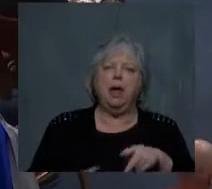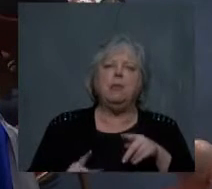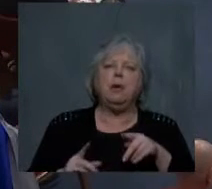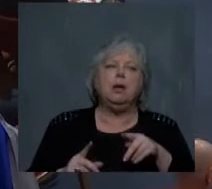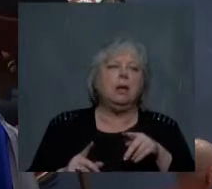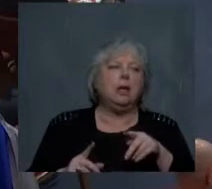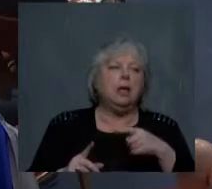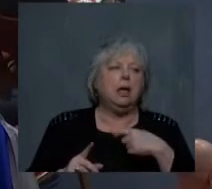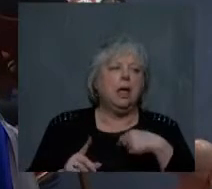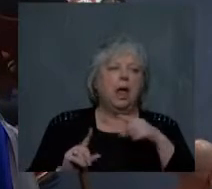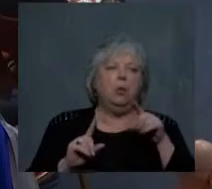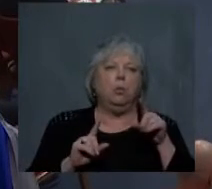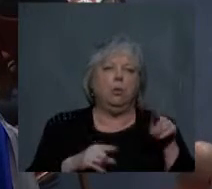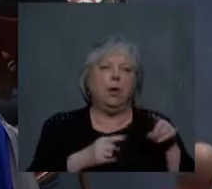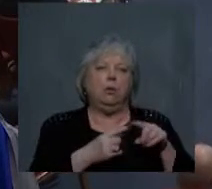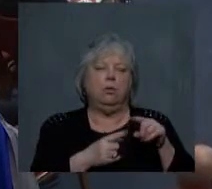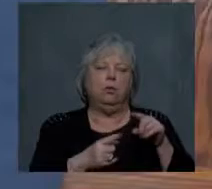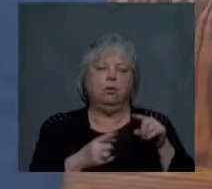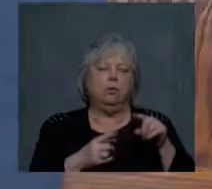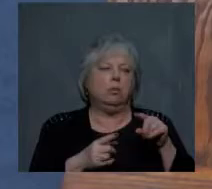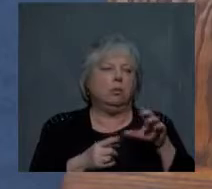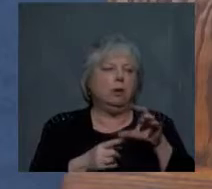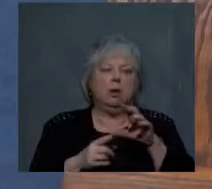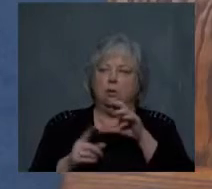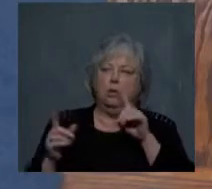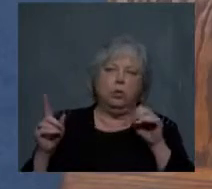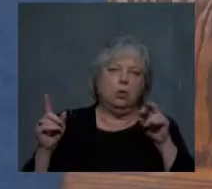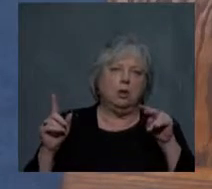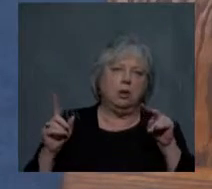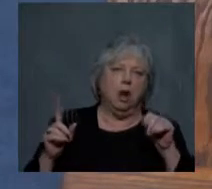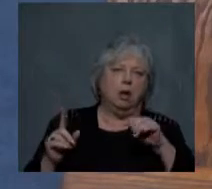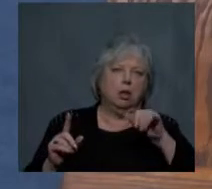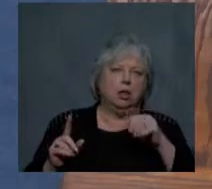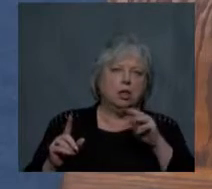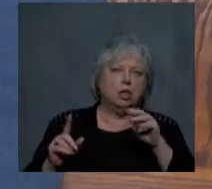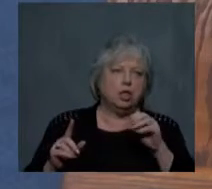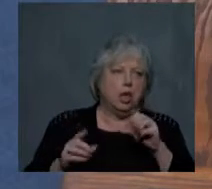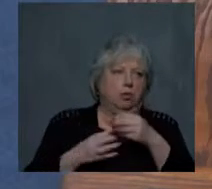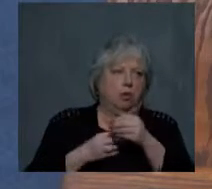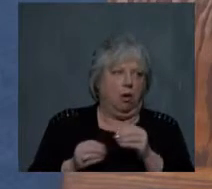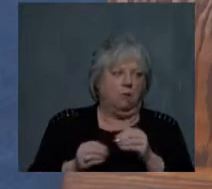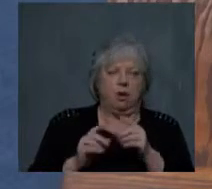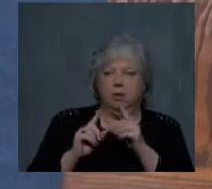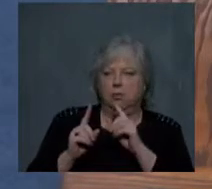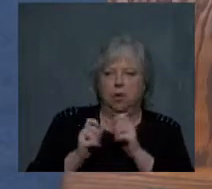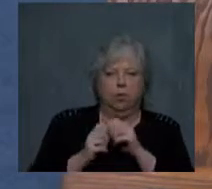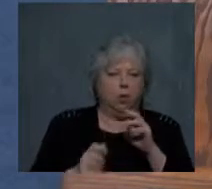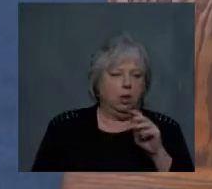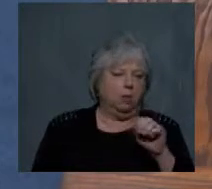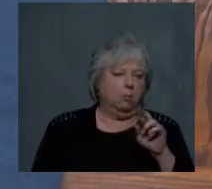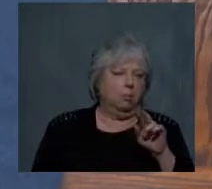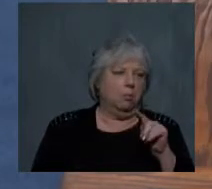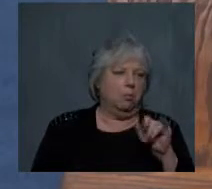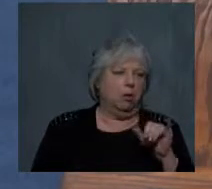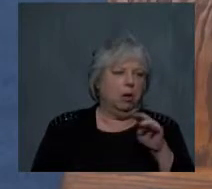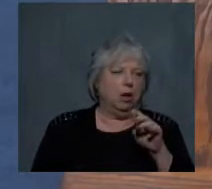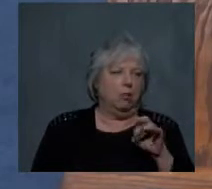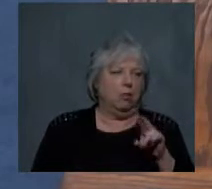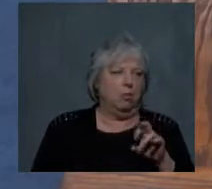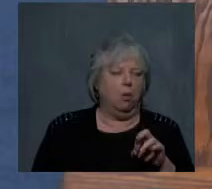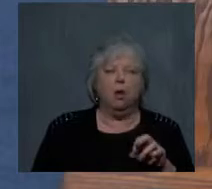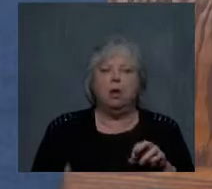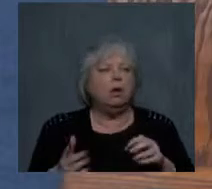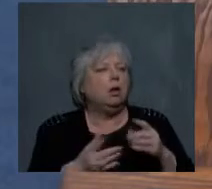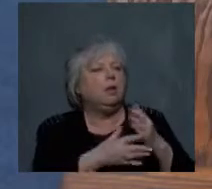the county Donna James' office and early this week and spoke with Monty Moore. He gave me a copy. Come of up this to the